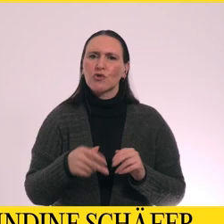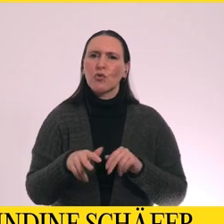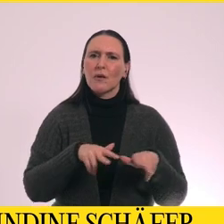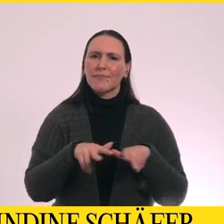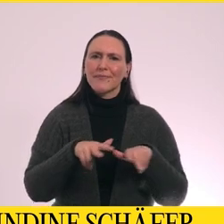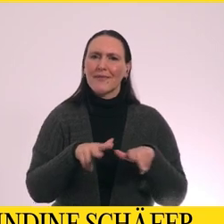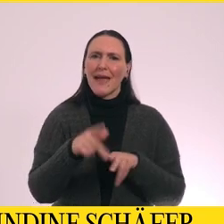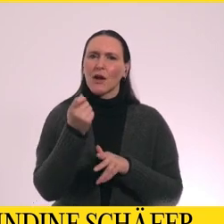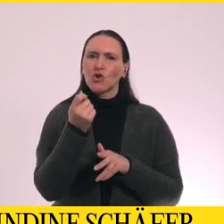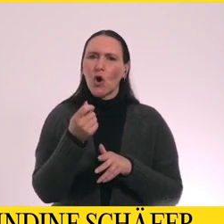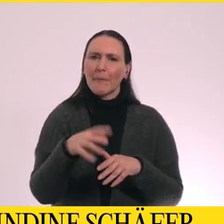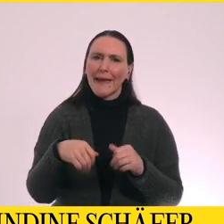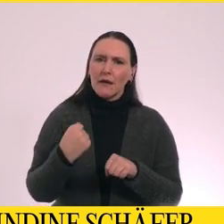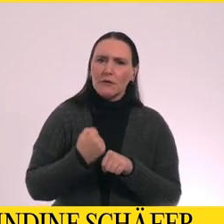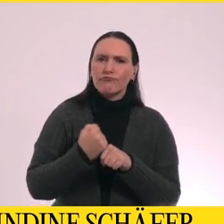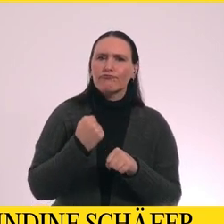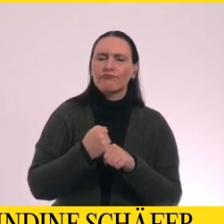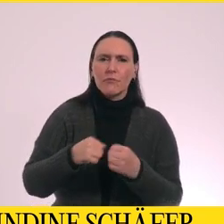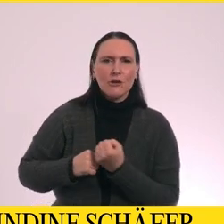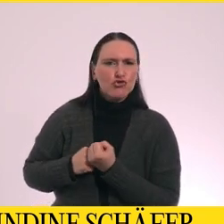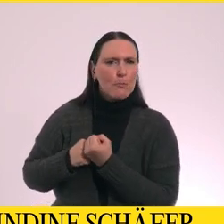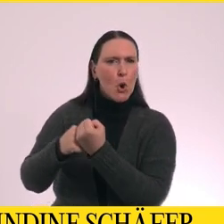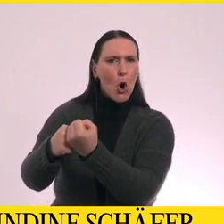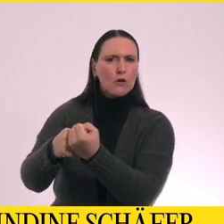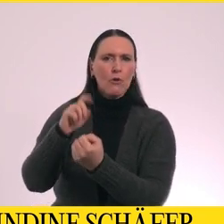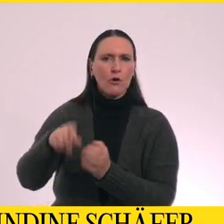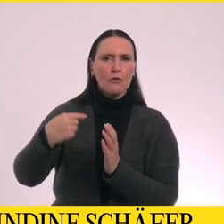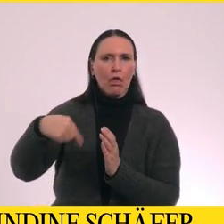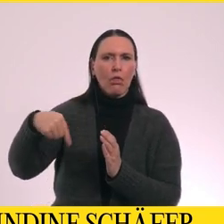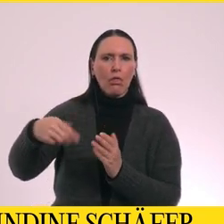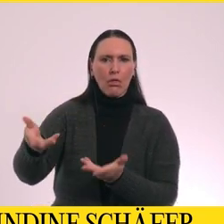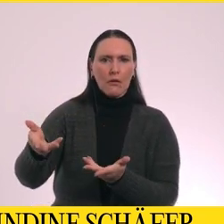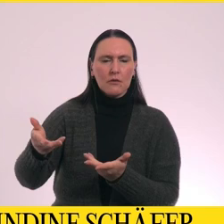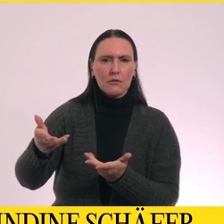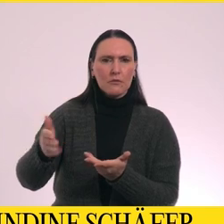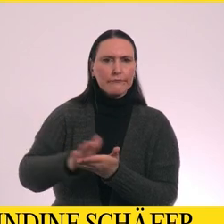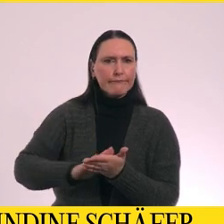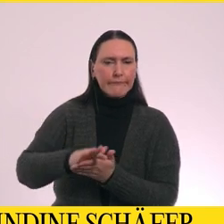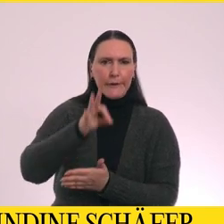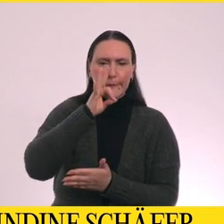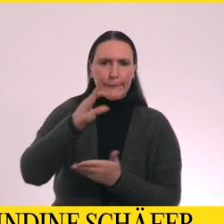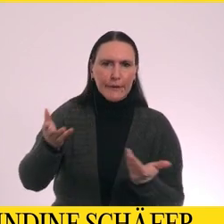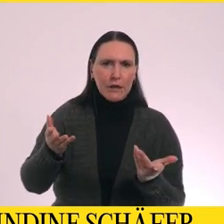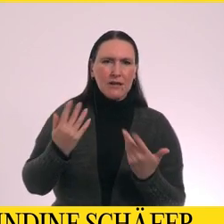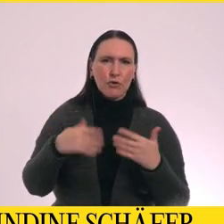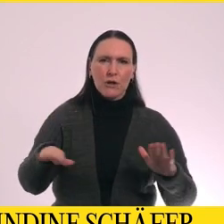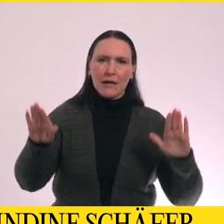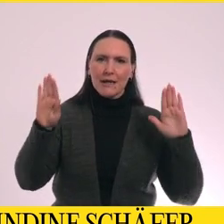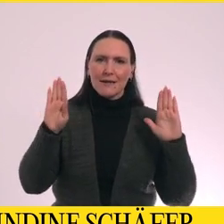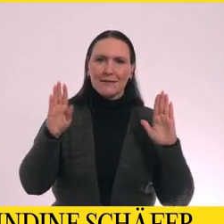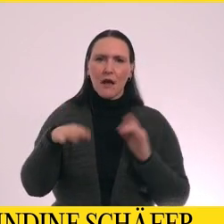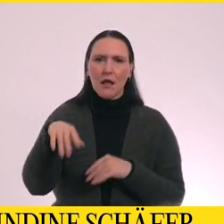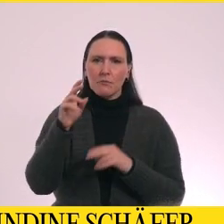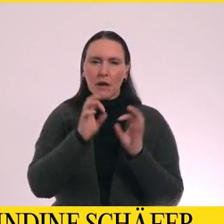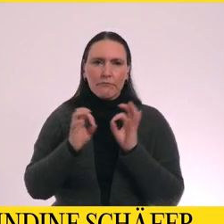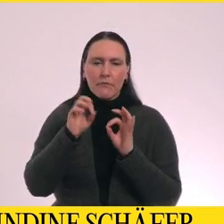are all the structure that makes residents and asylum seekers leave Denmark